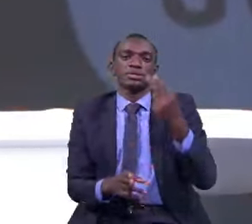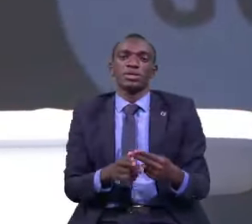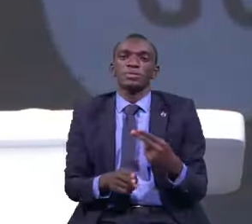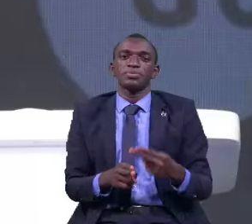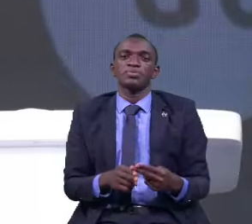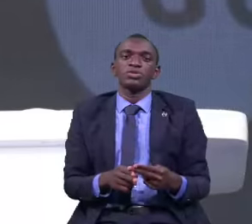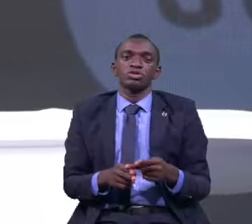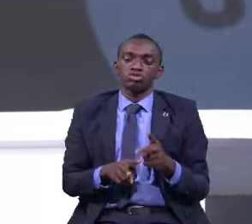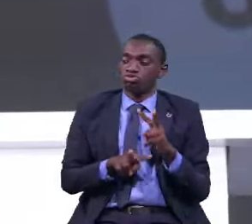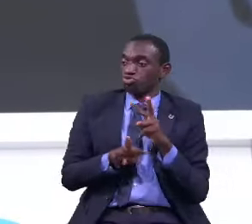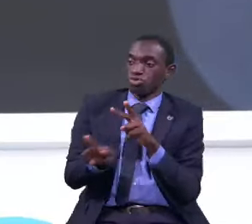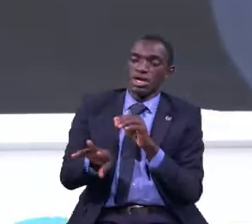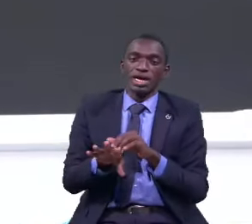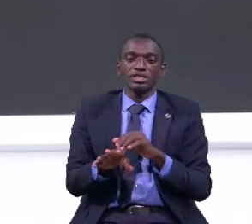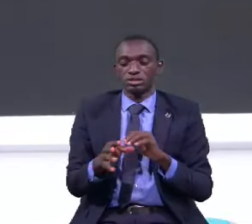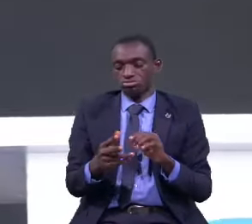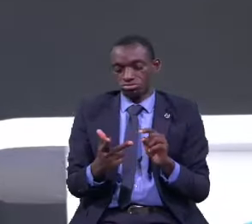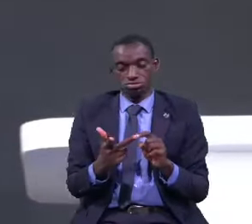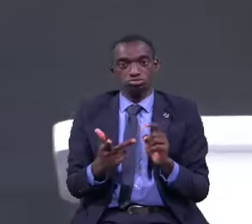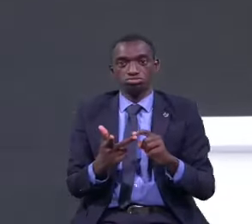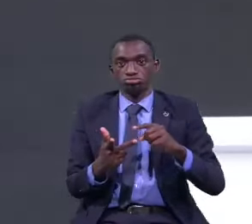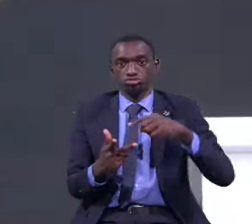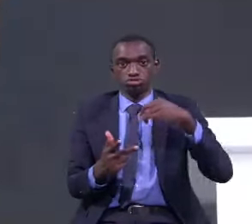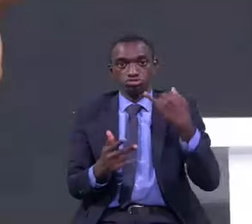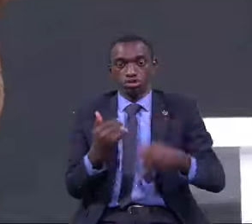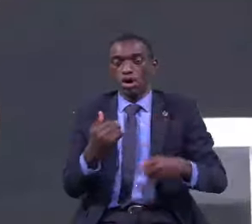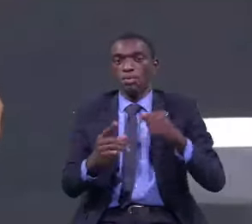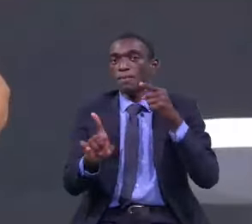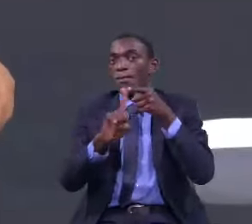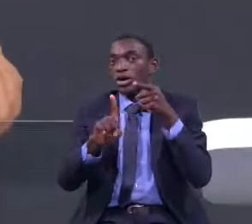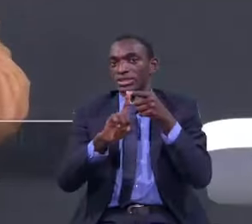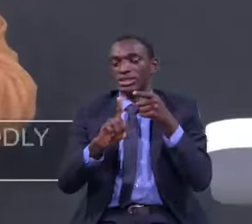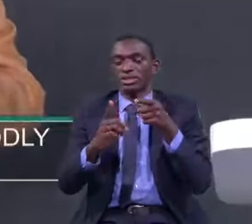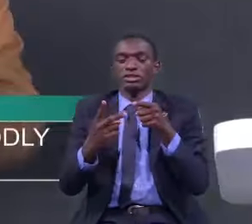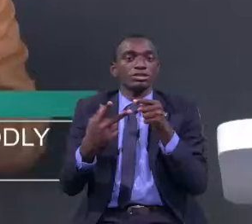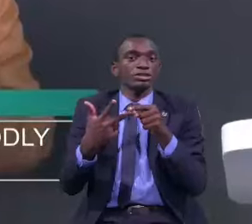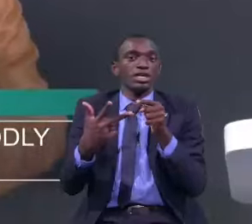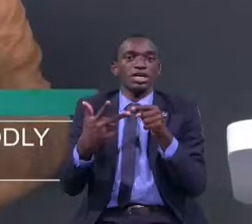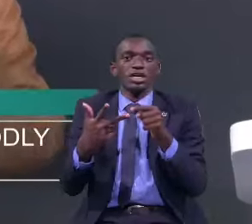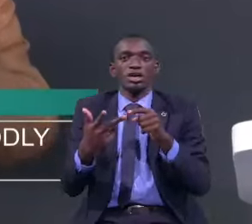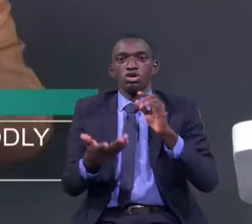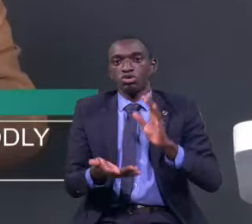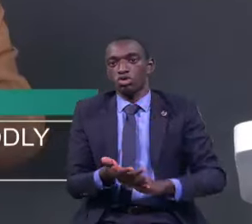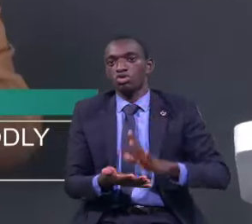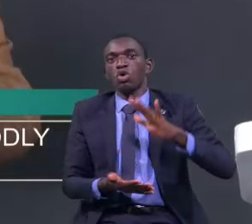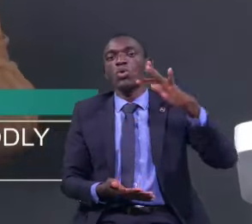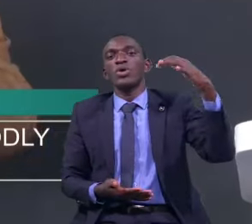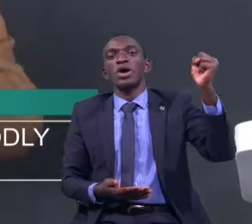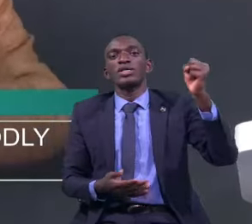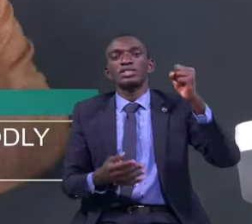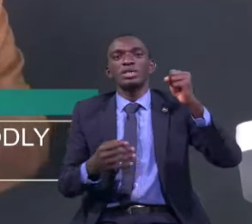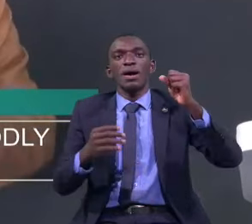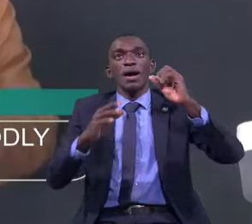Look at number three here now. Number three, we're looking at glorious paradise. For